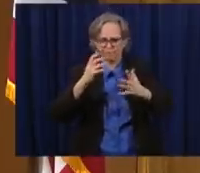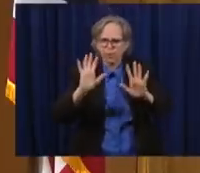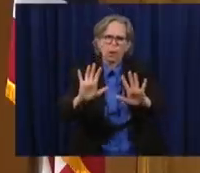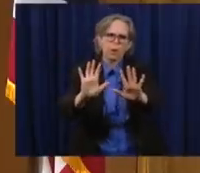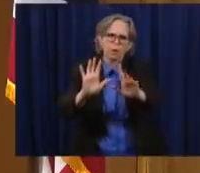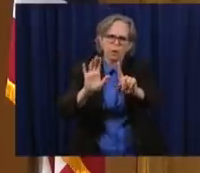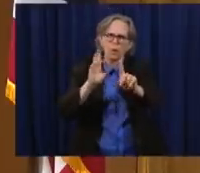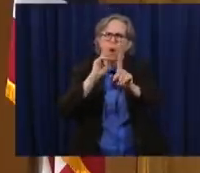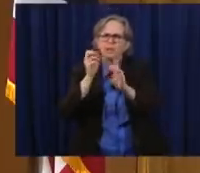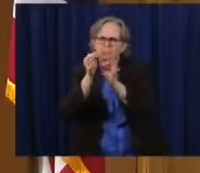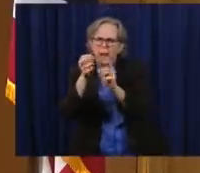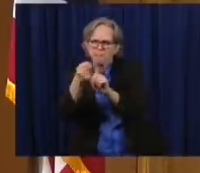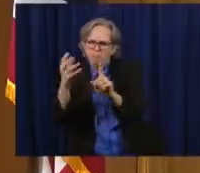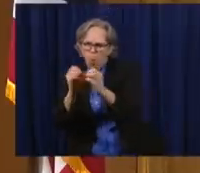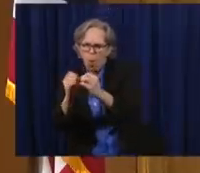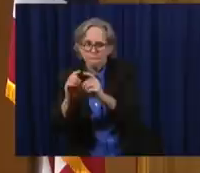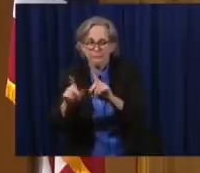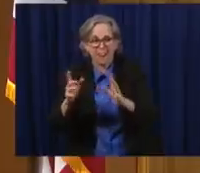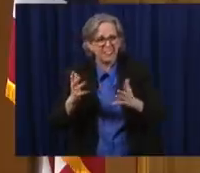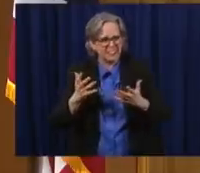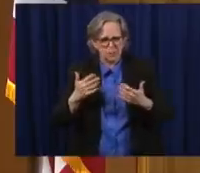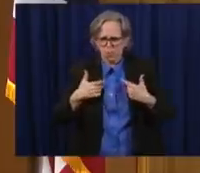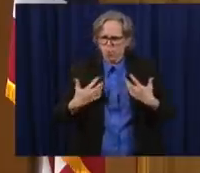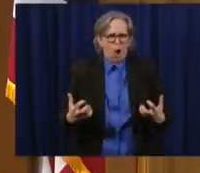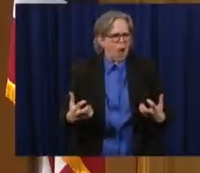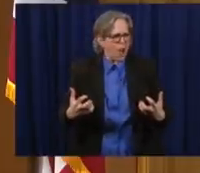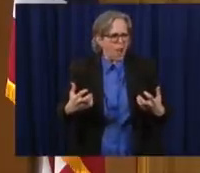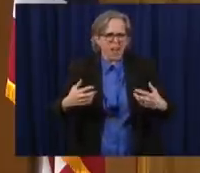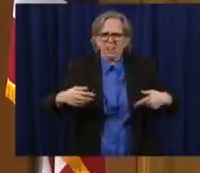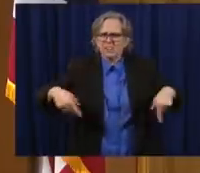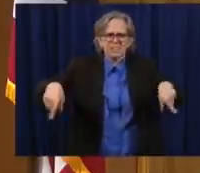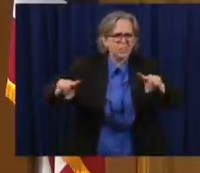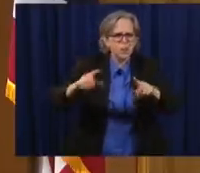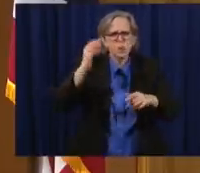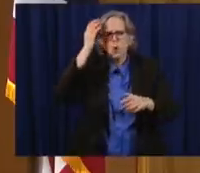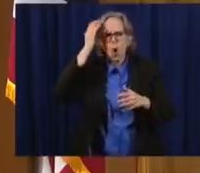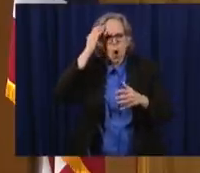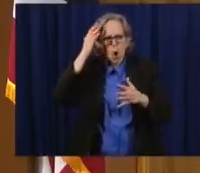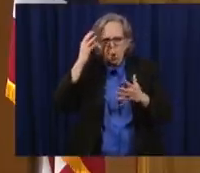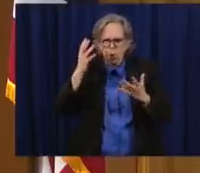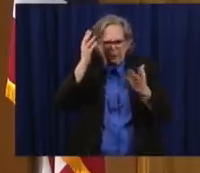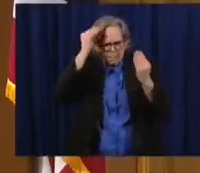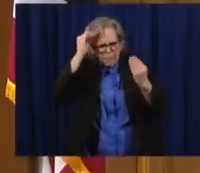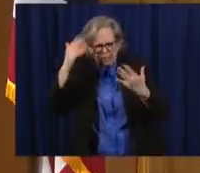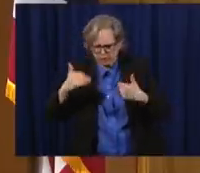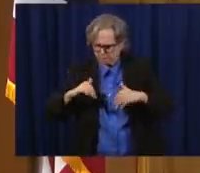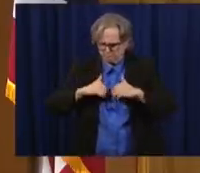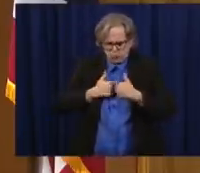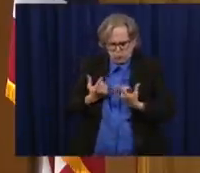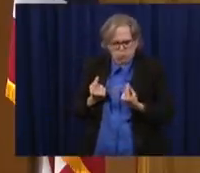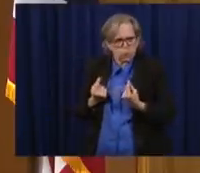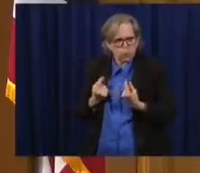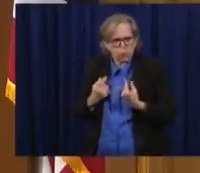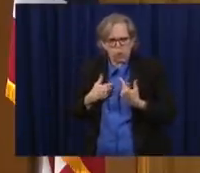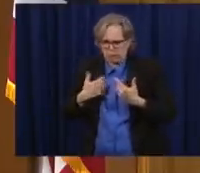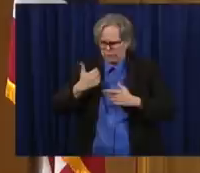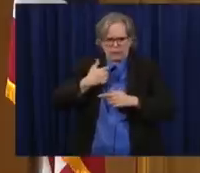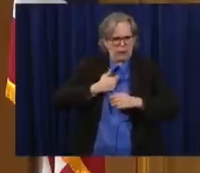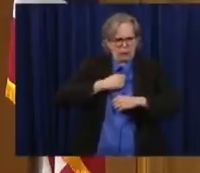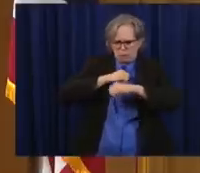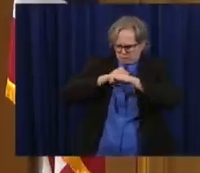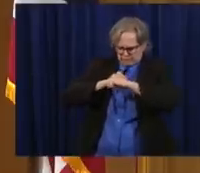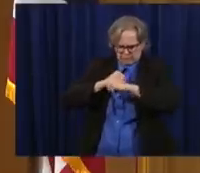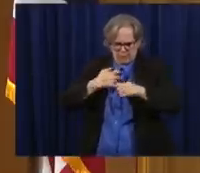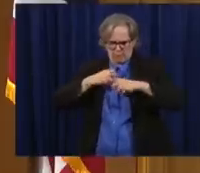much information about their own condition and what risks there are as